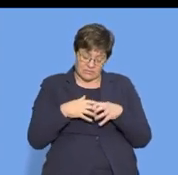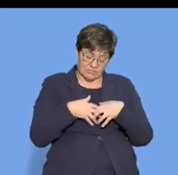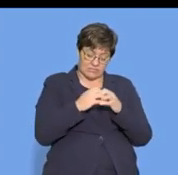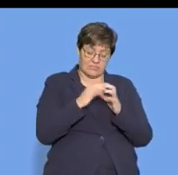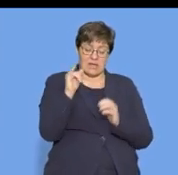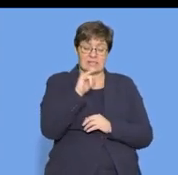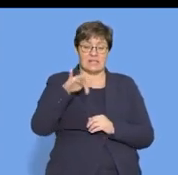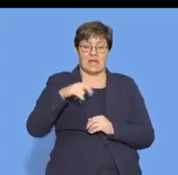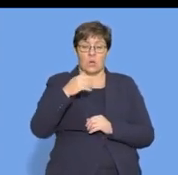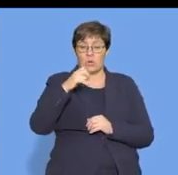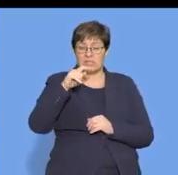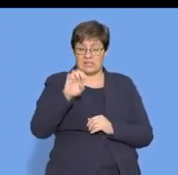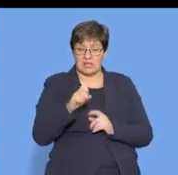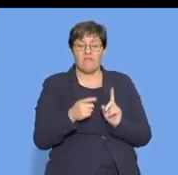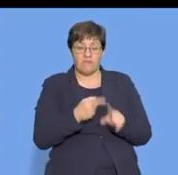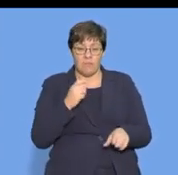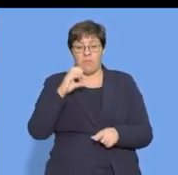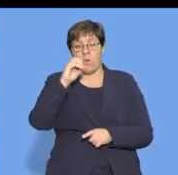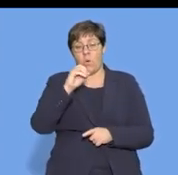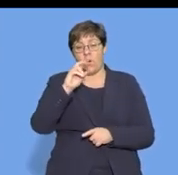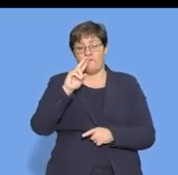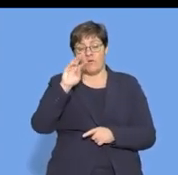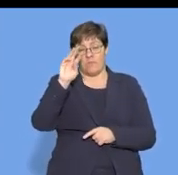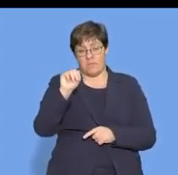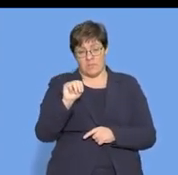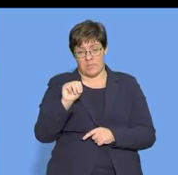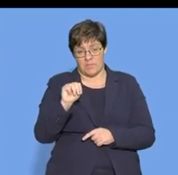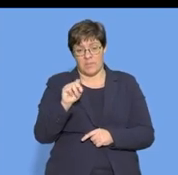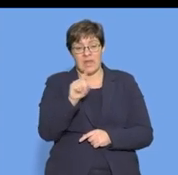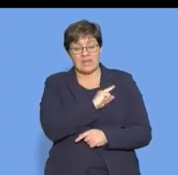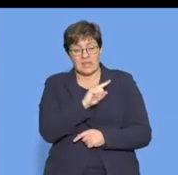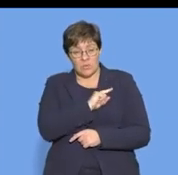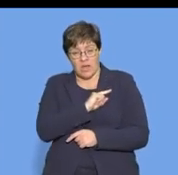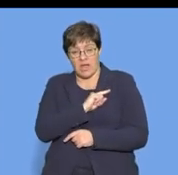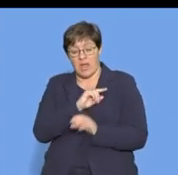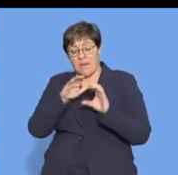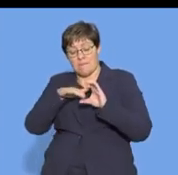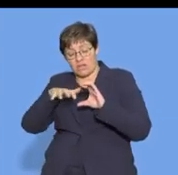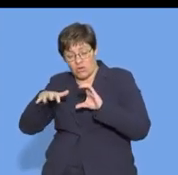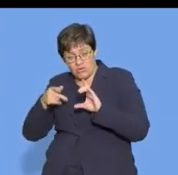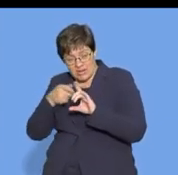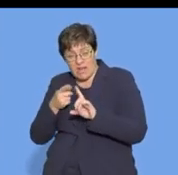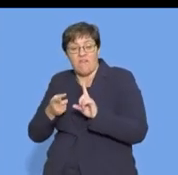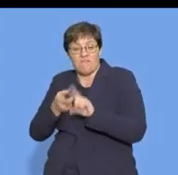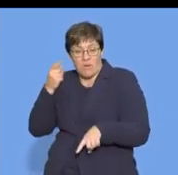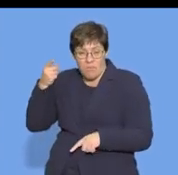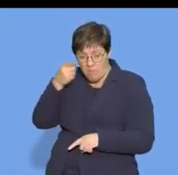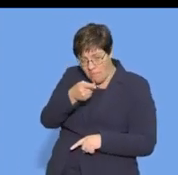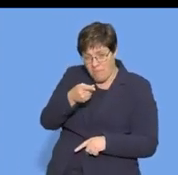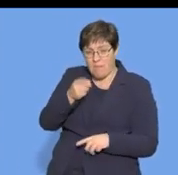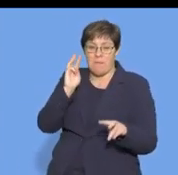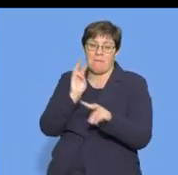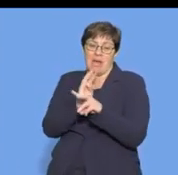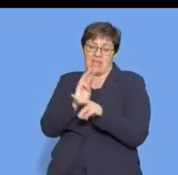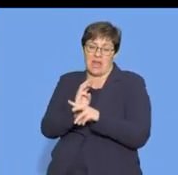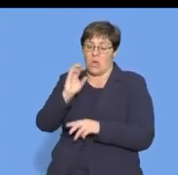that's going to form the zygote comes from the ovum. So therefore, it's the mitochondria that come from